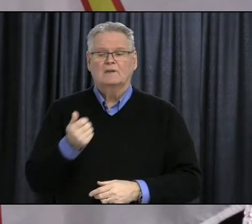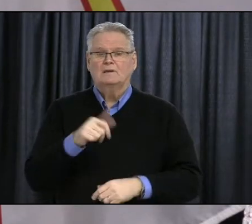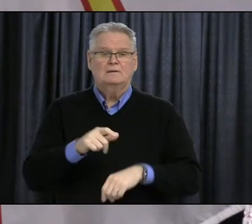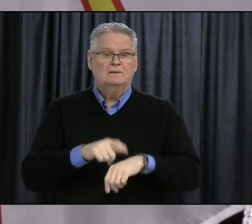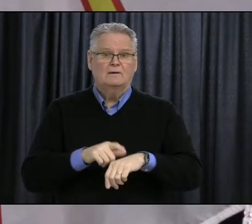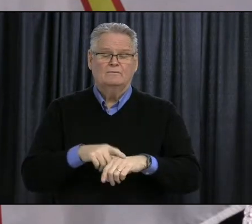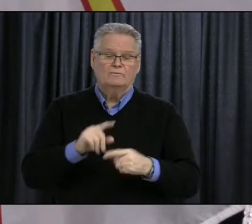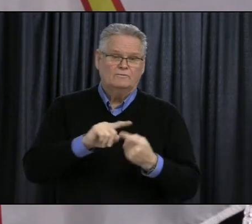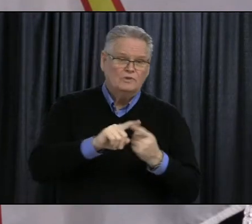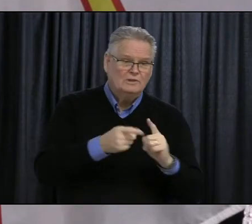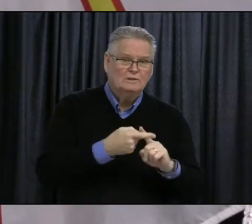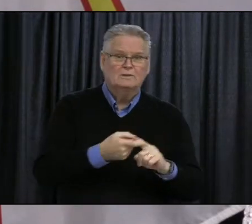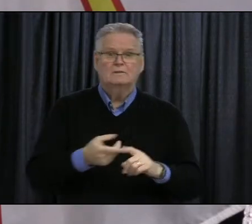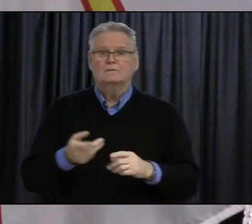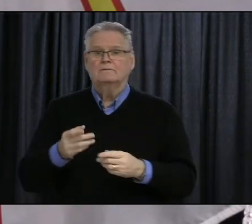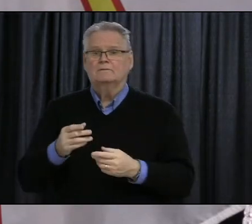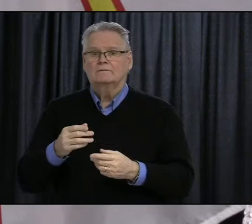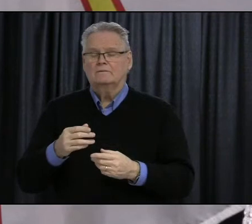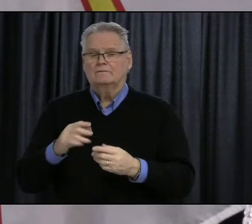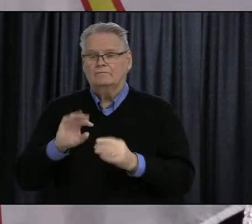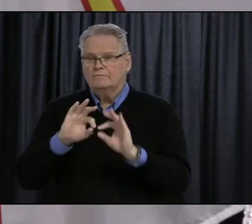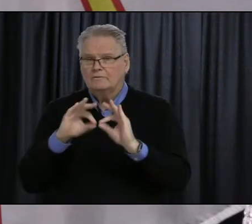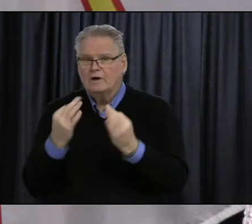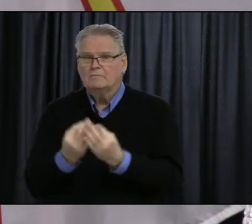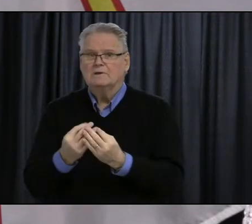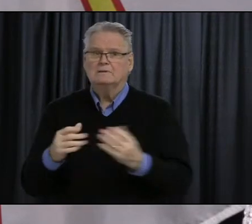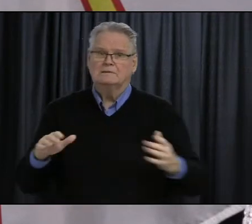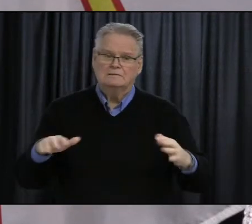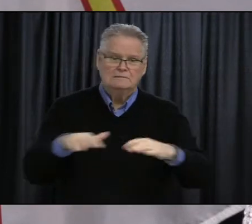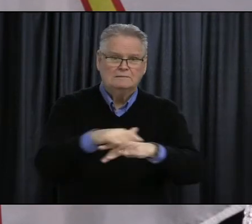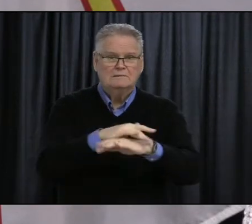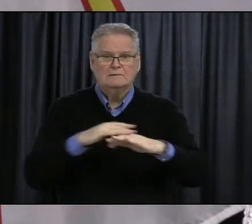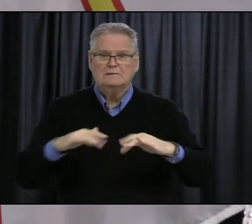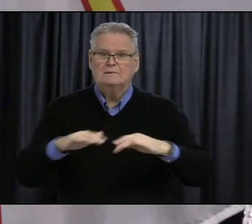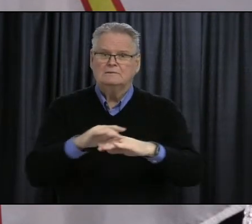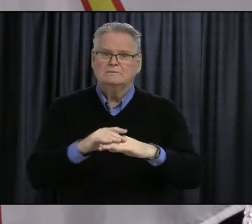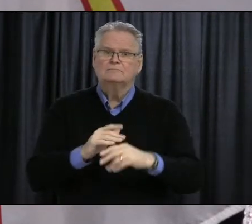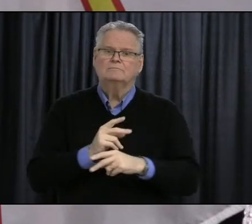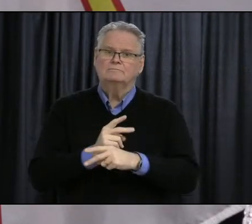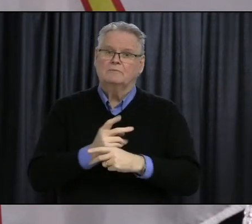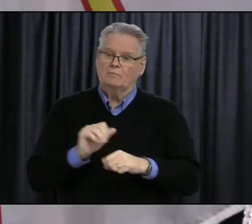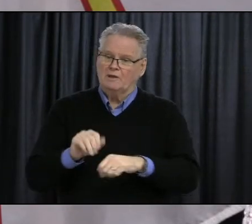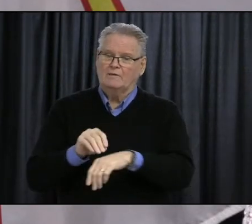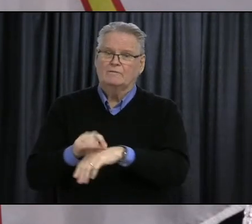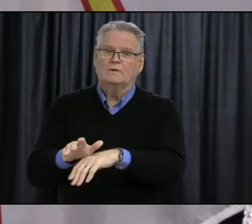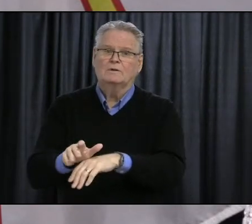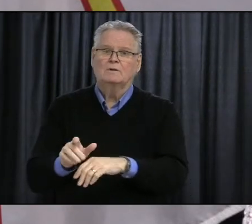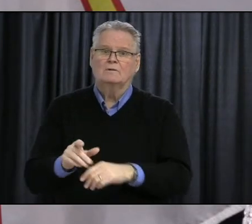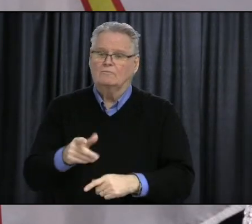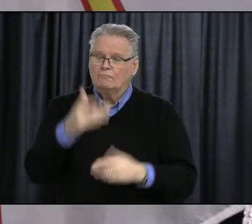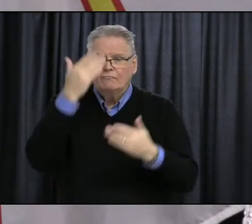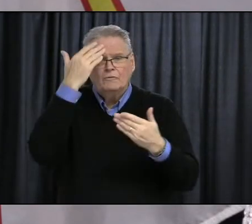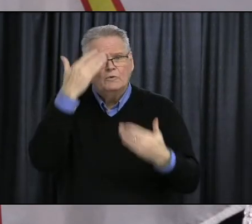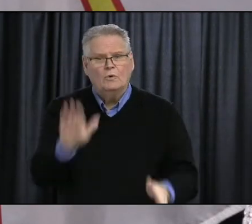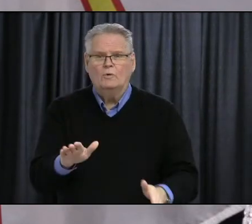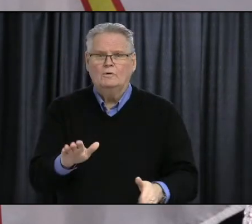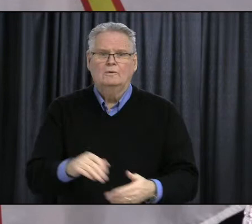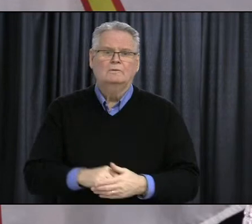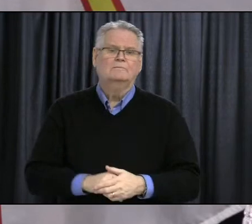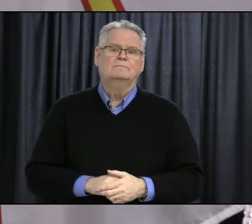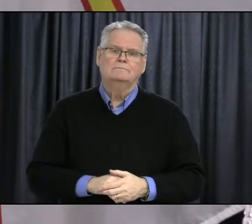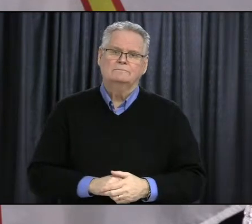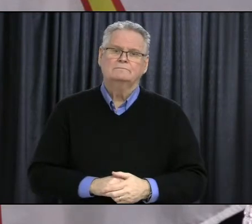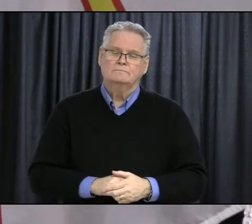of the virus itself, there is the possibility that you may unknowingly spread COVID to your friends and family. There is also the risk of